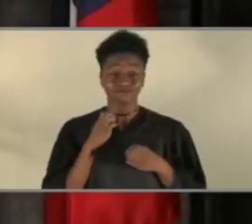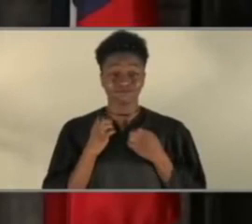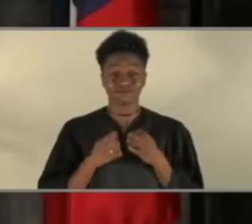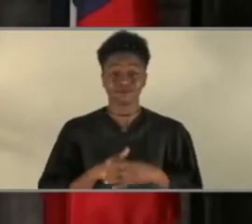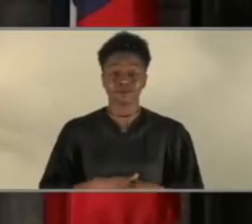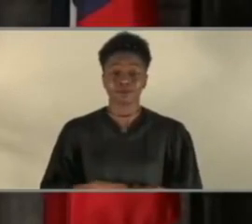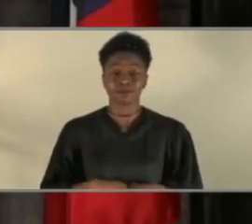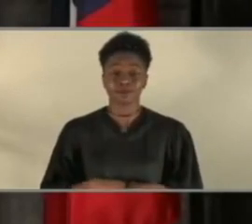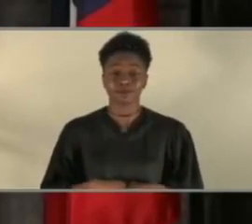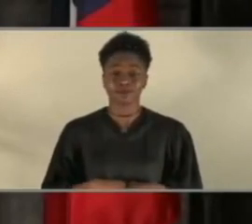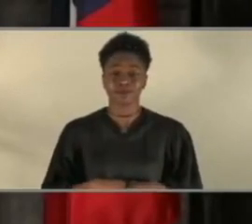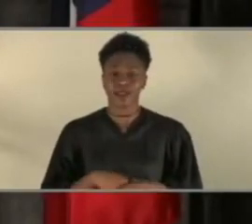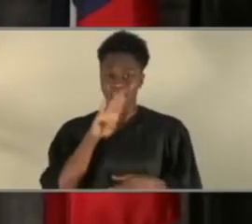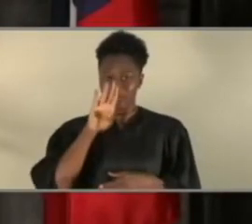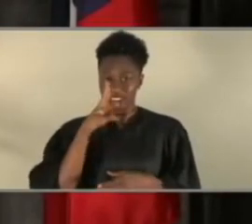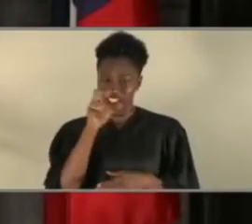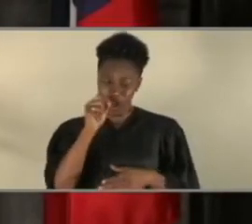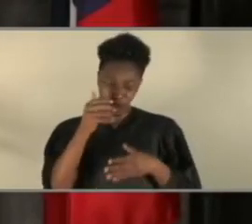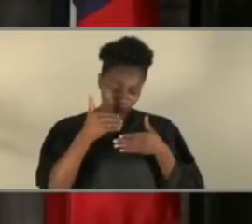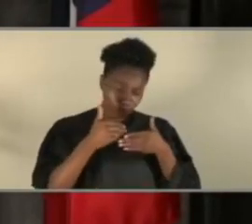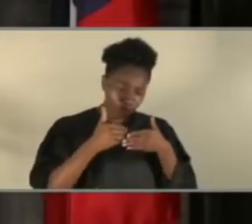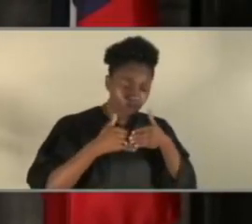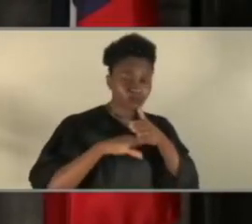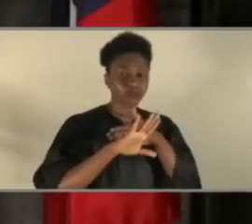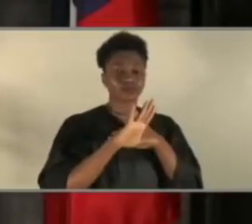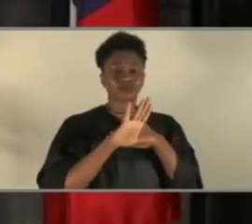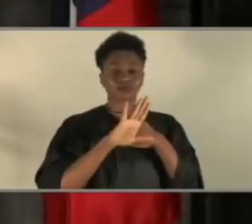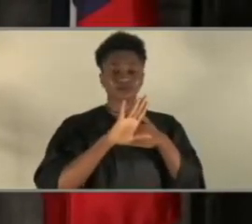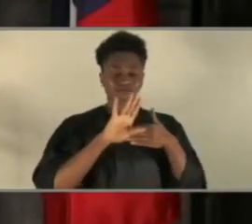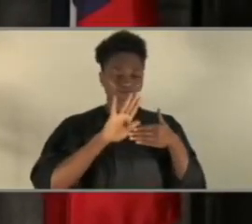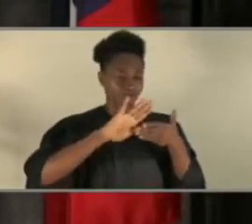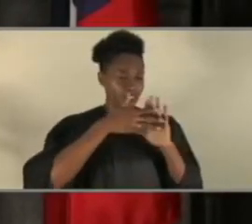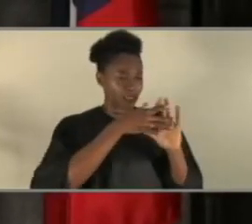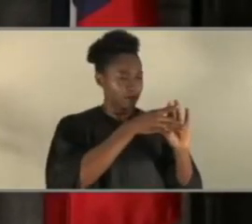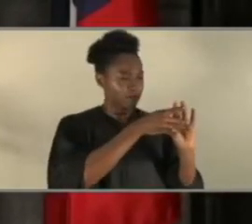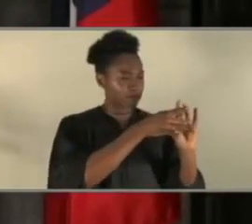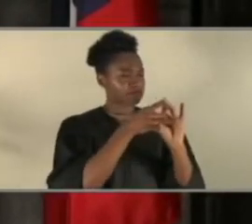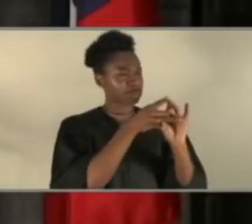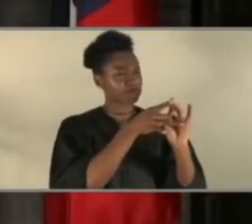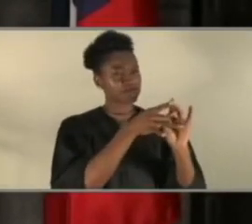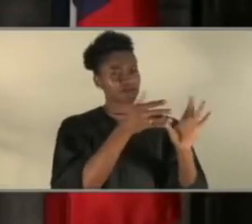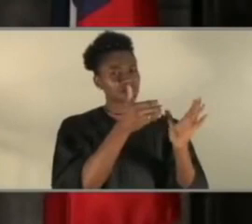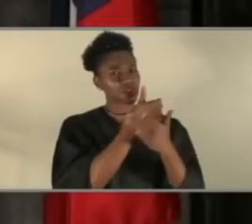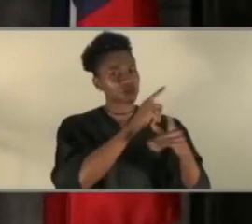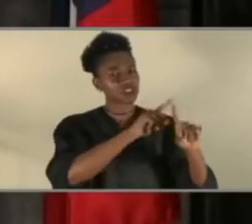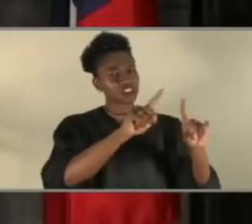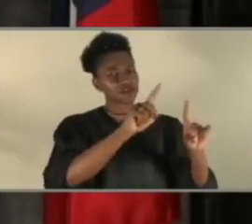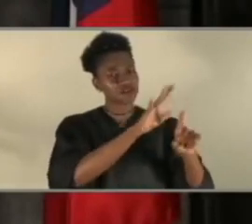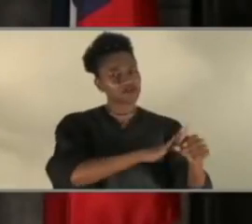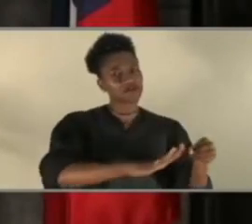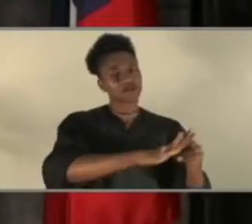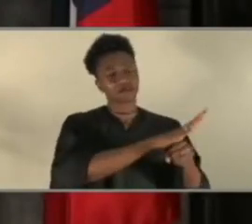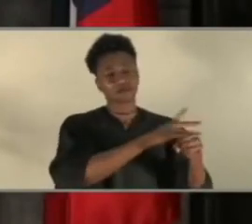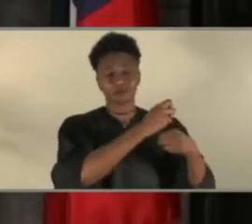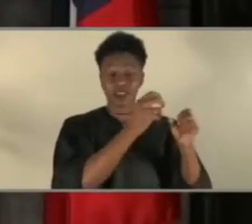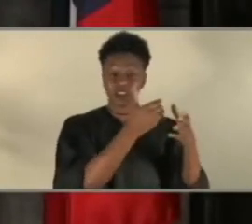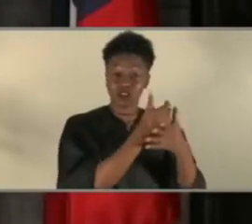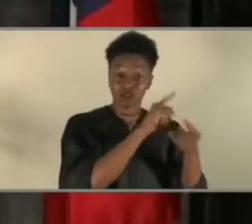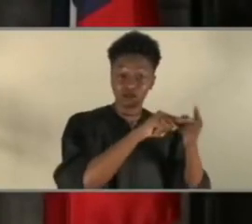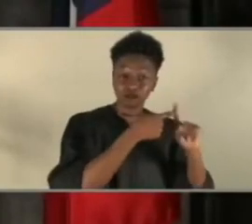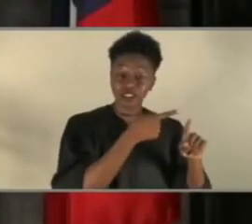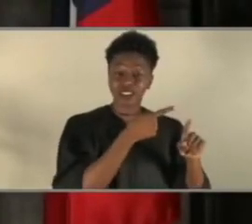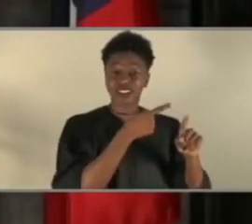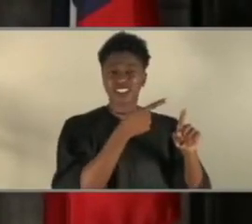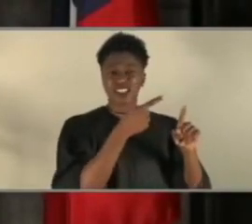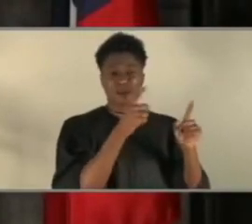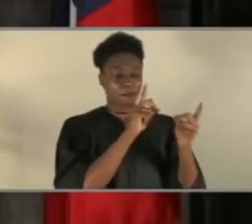entering Beach High School, we all became a part of a new and different environment where we made new friends, met different teachers